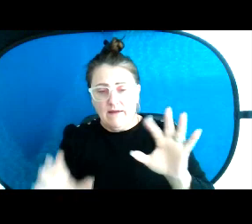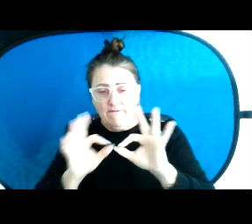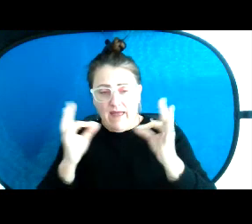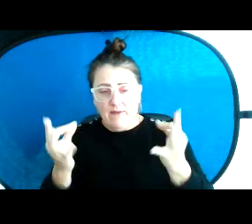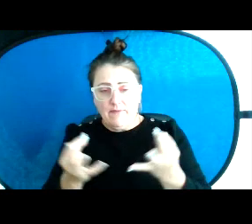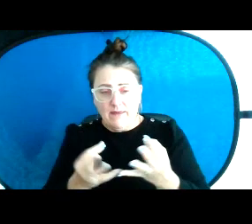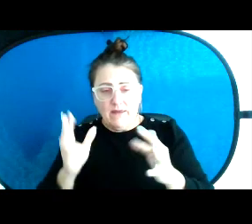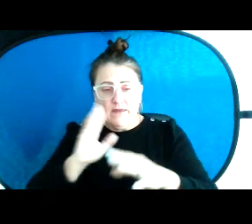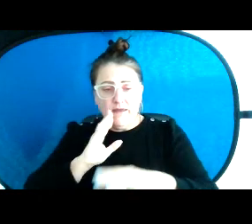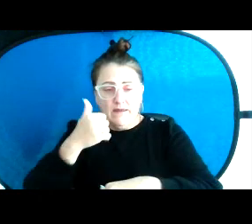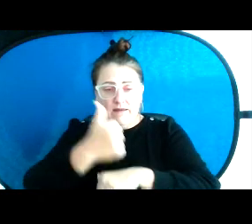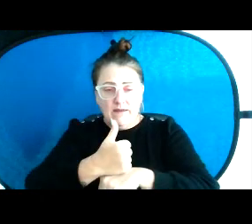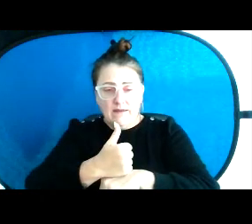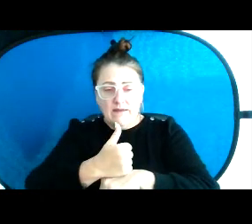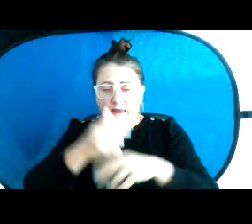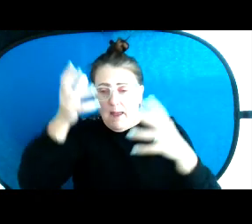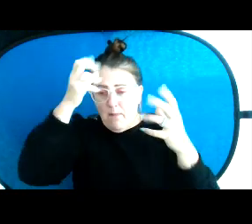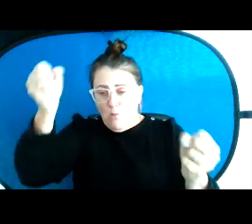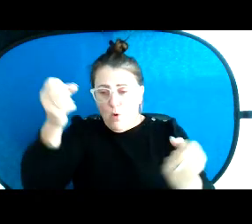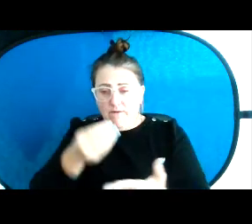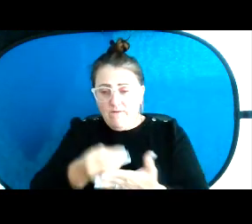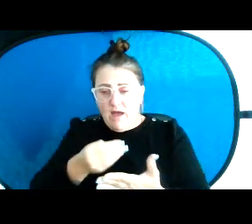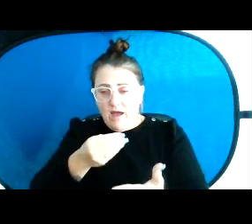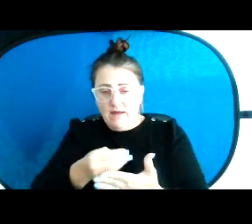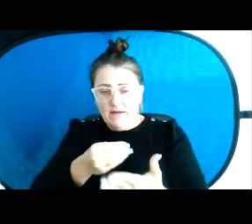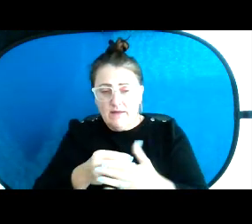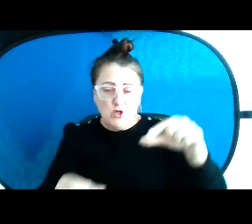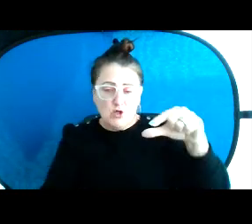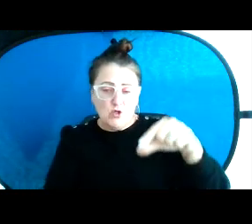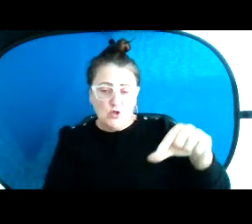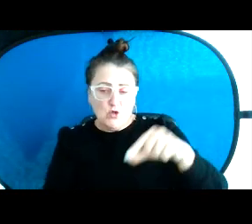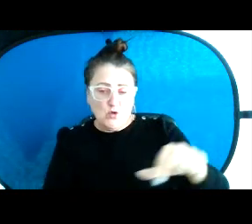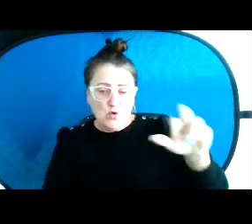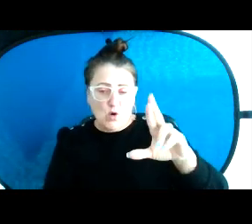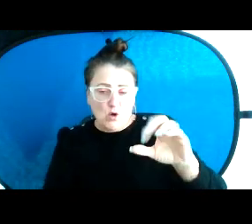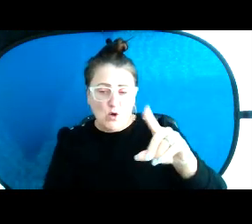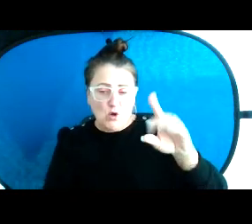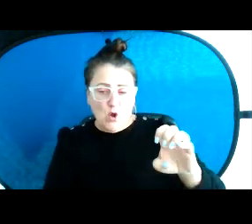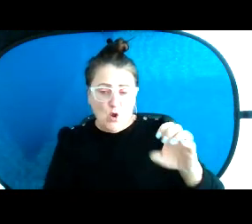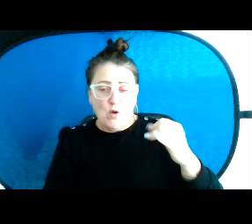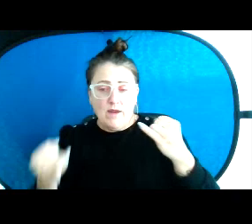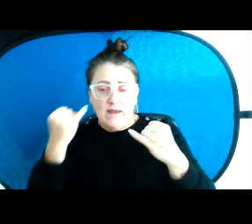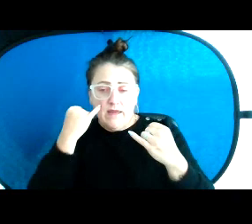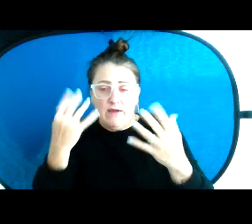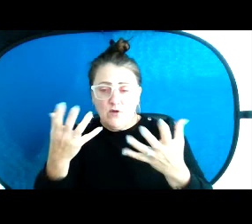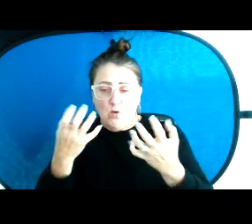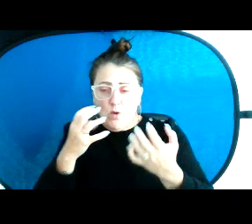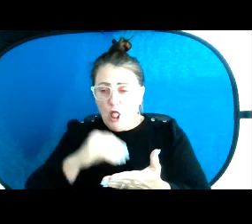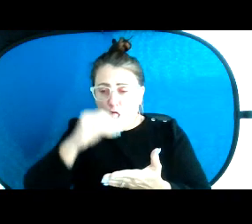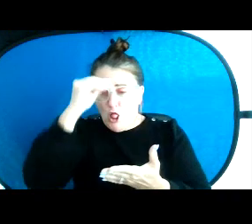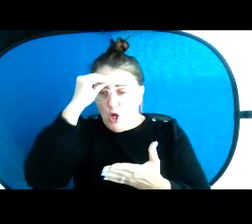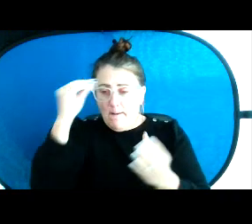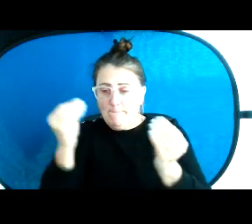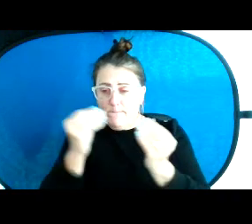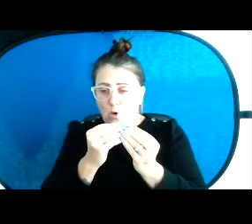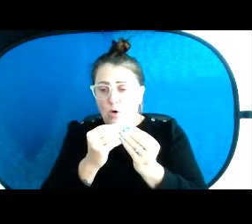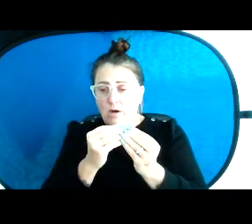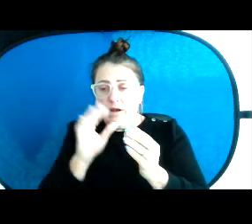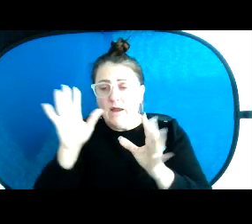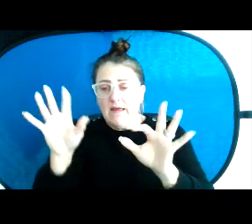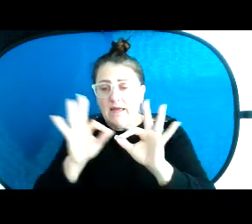has established a memorial fund, and a QR code is shown here for those of you that wish to learn more. Please keep his